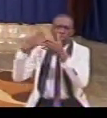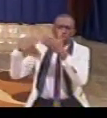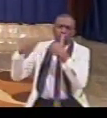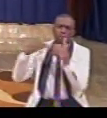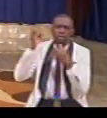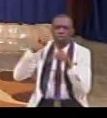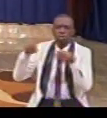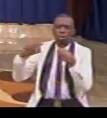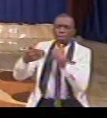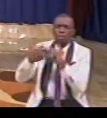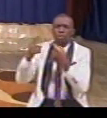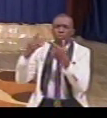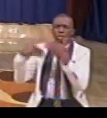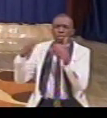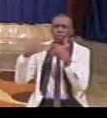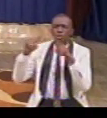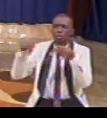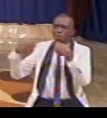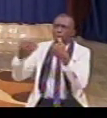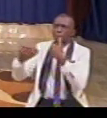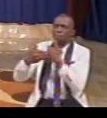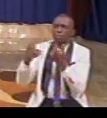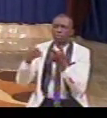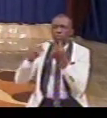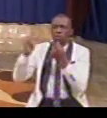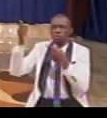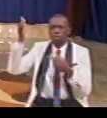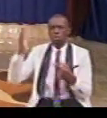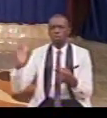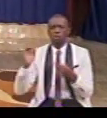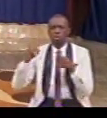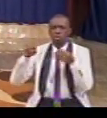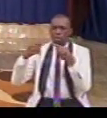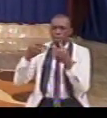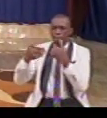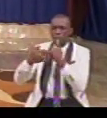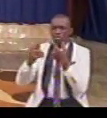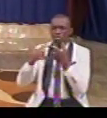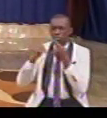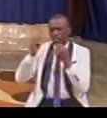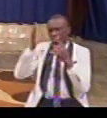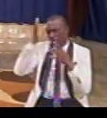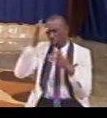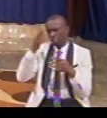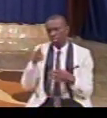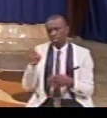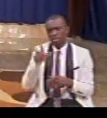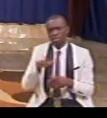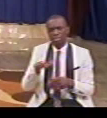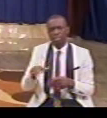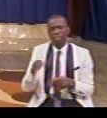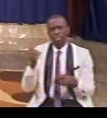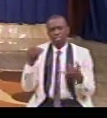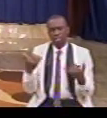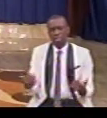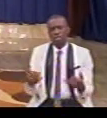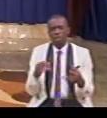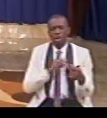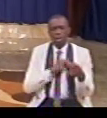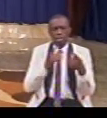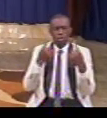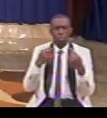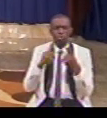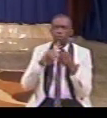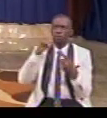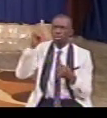back to God he was going back to the father look at that verse 13 again and now come I to thee